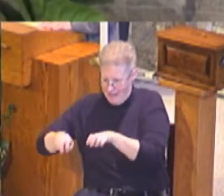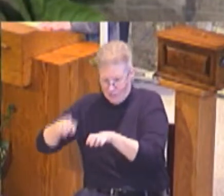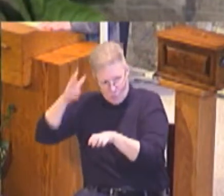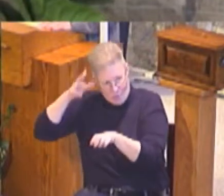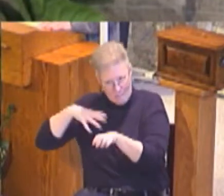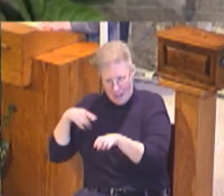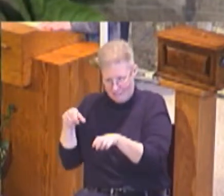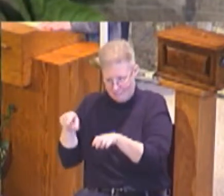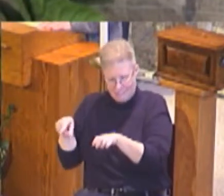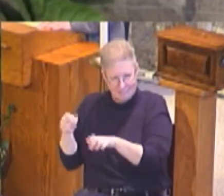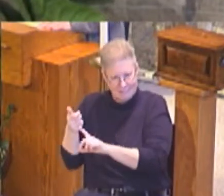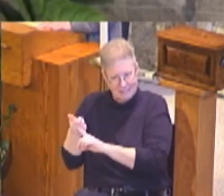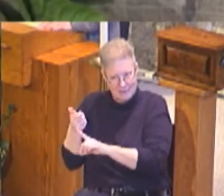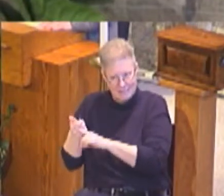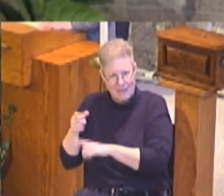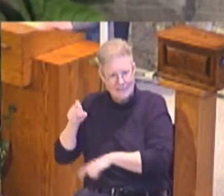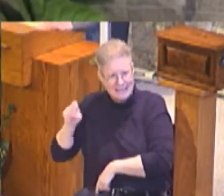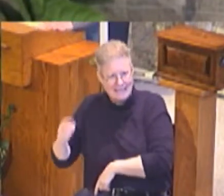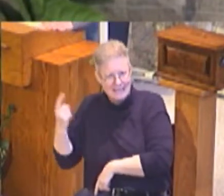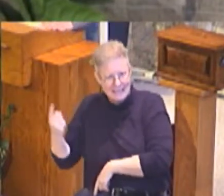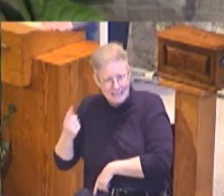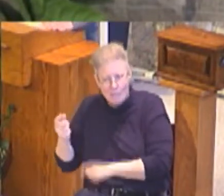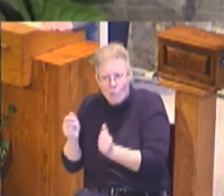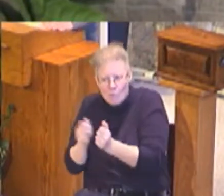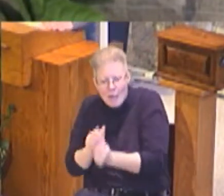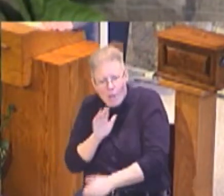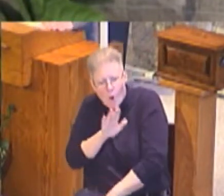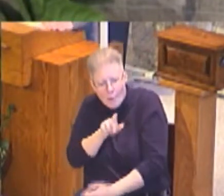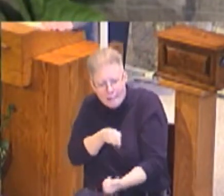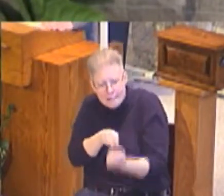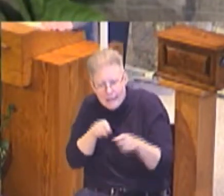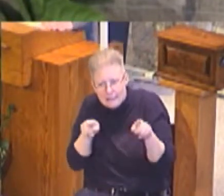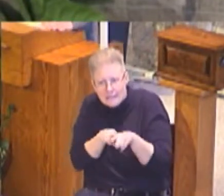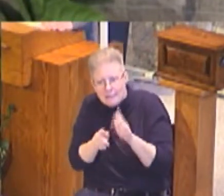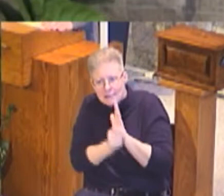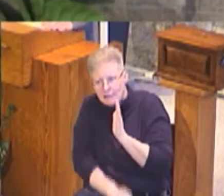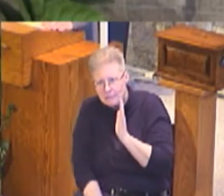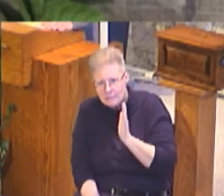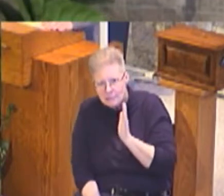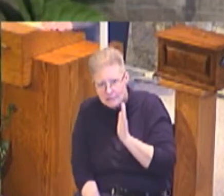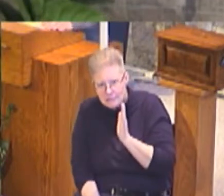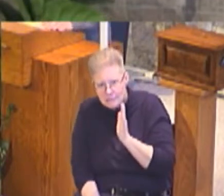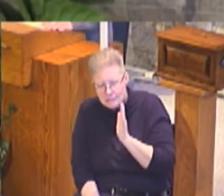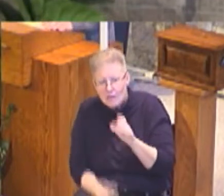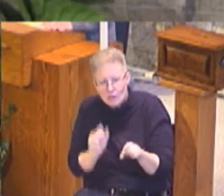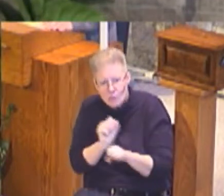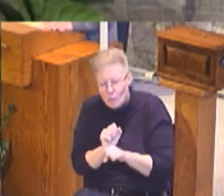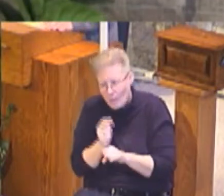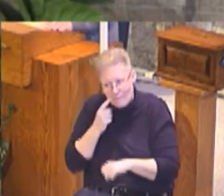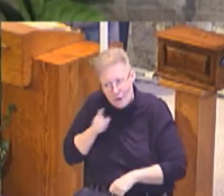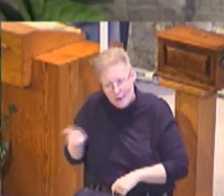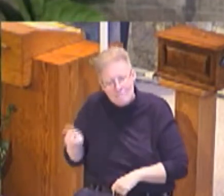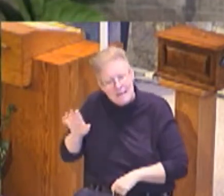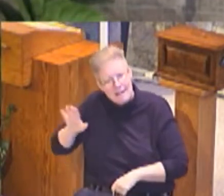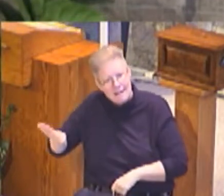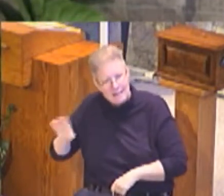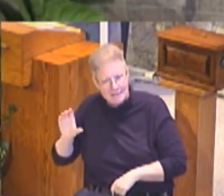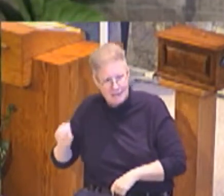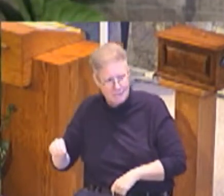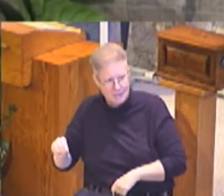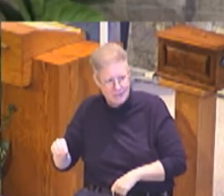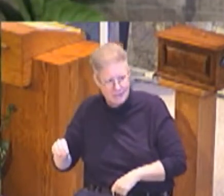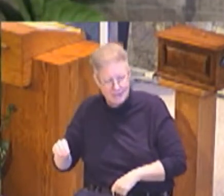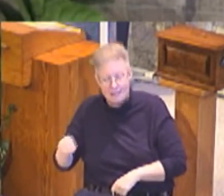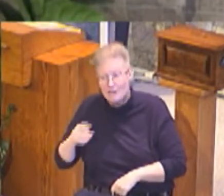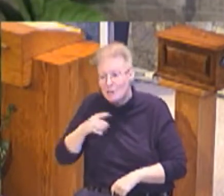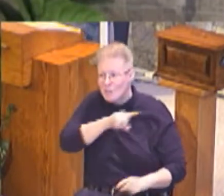who needed a person with her very set of skills at his company. And by going there, she was